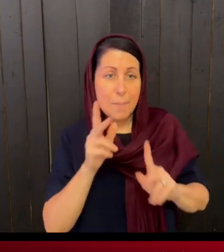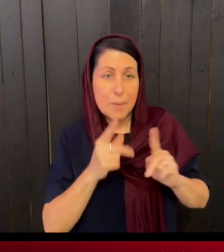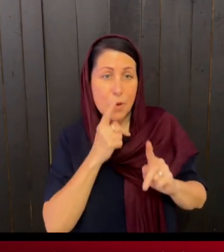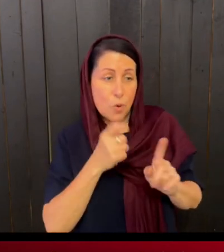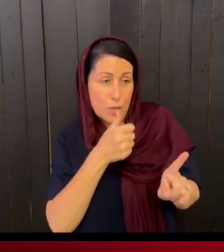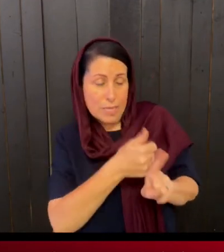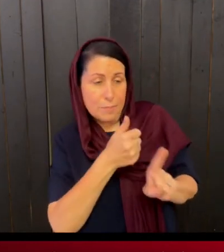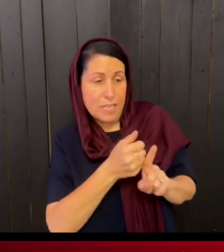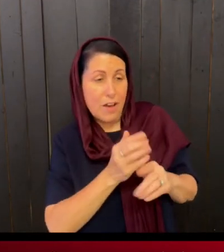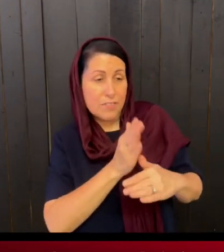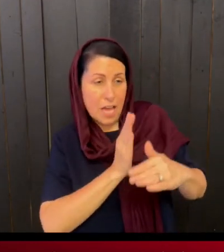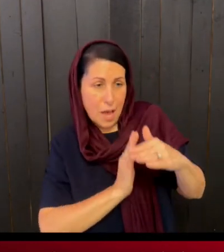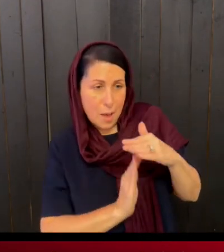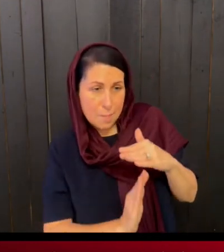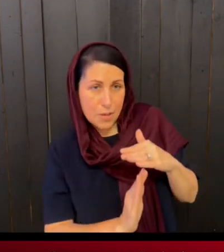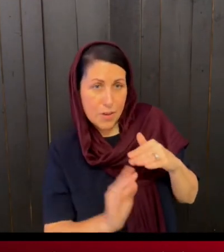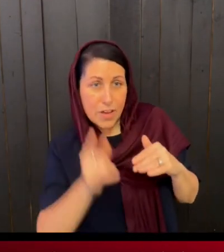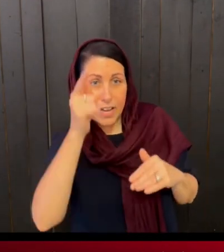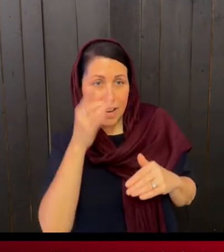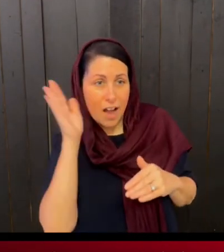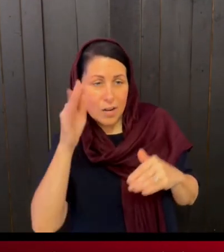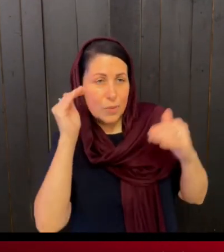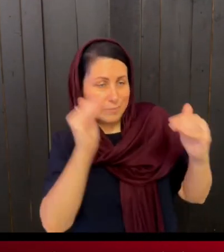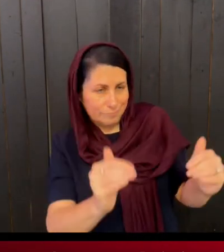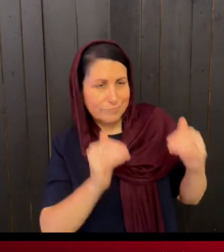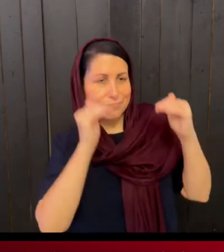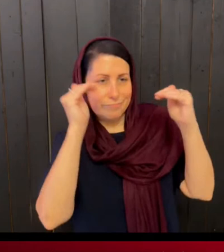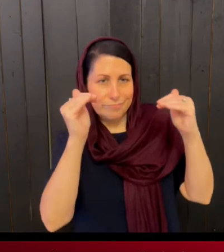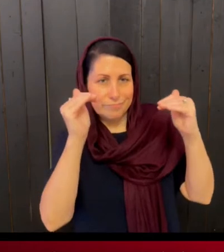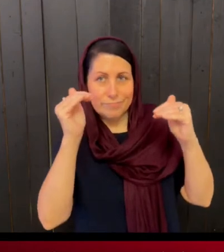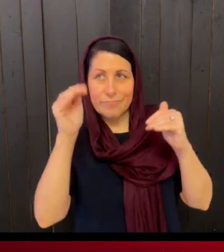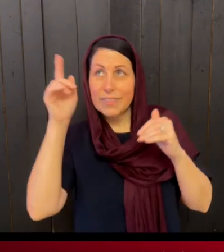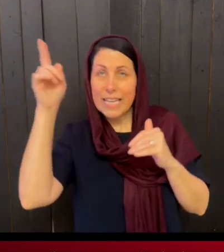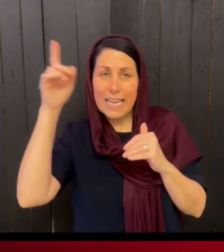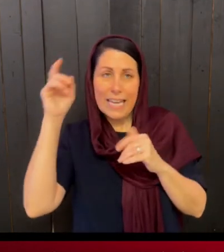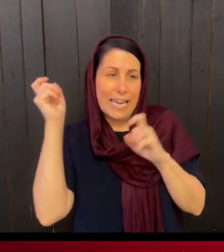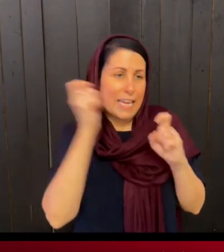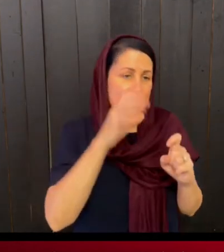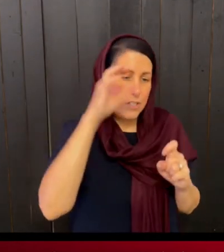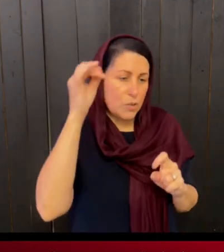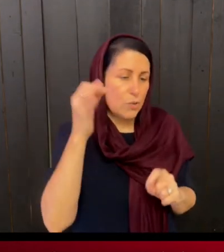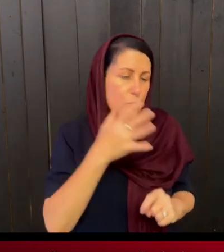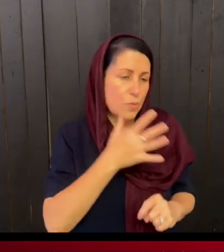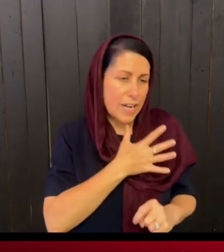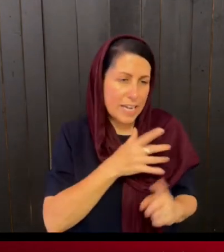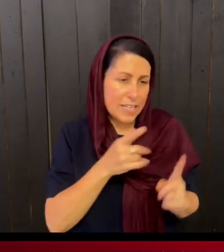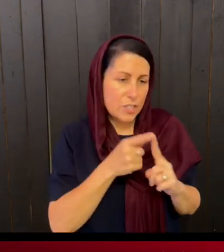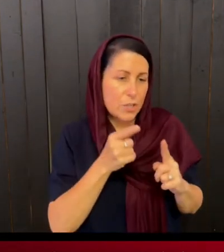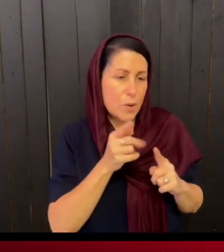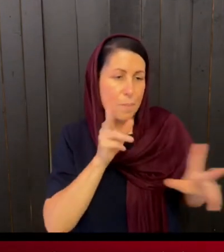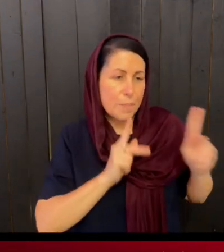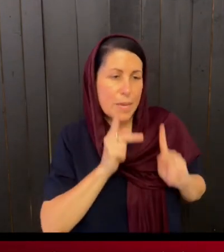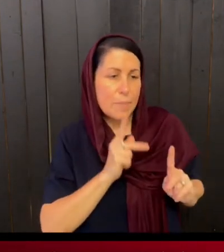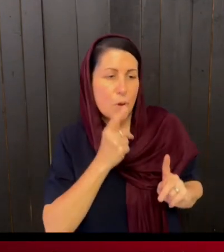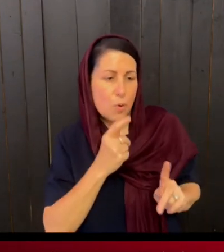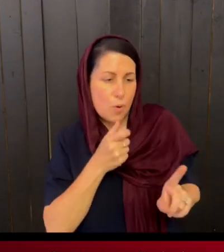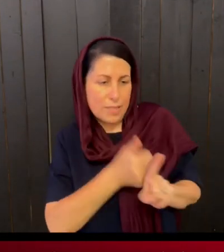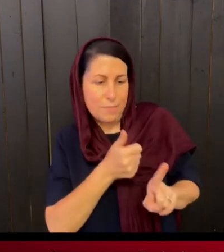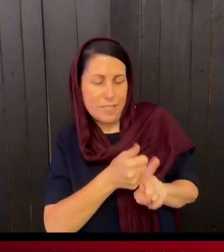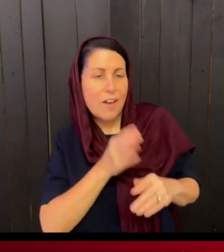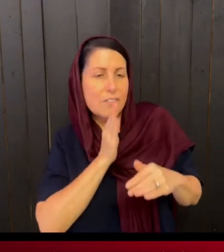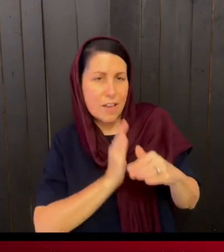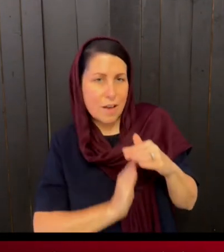proud, but he lifts up the humble, and he gives grace to the humble. So this is a good picture of what he wants us to do, I believe.